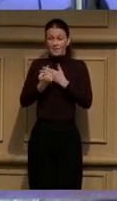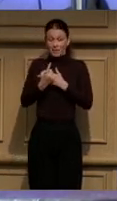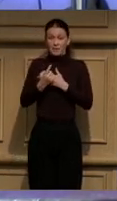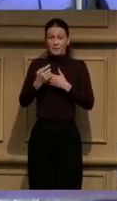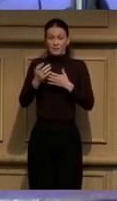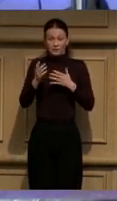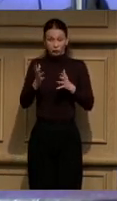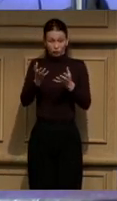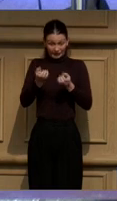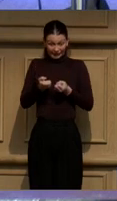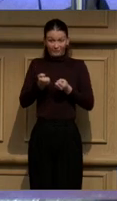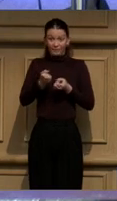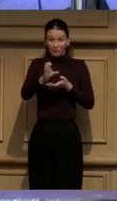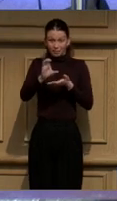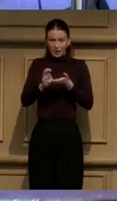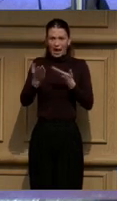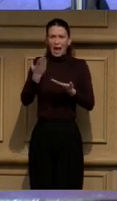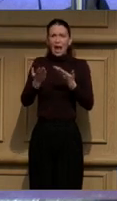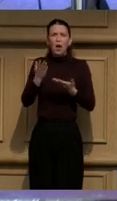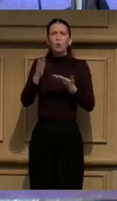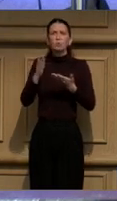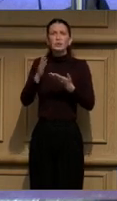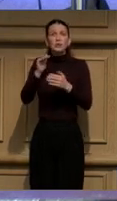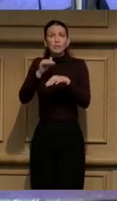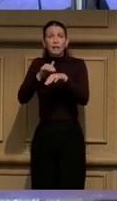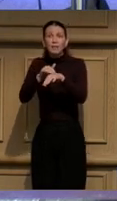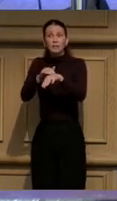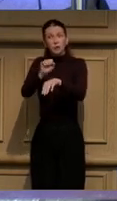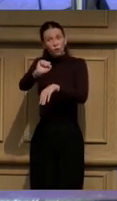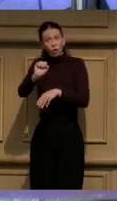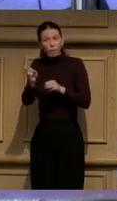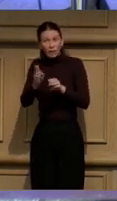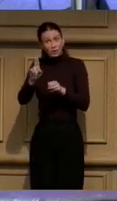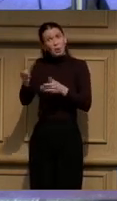of it and how it's influenced your practice. Could you tell us a little bit about that? Yeah.